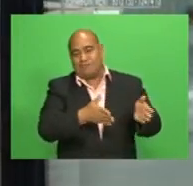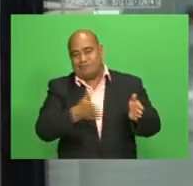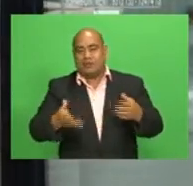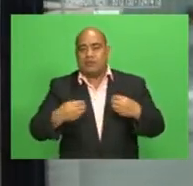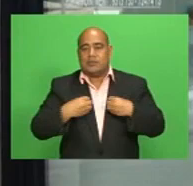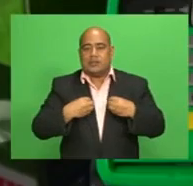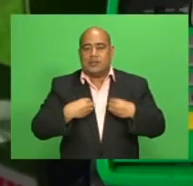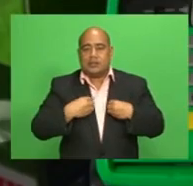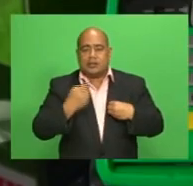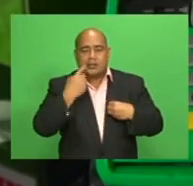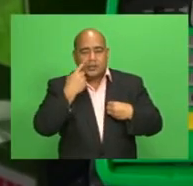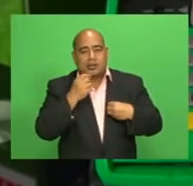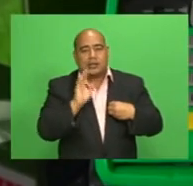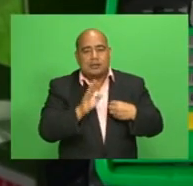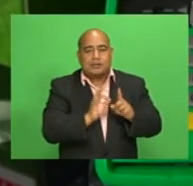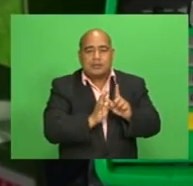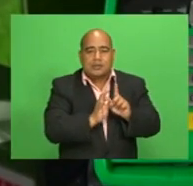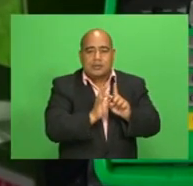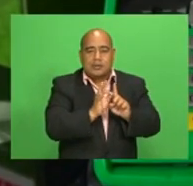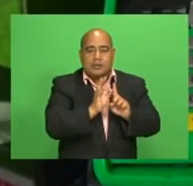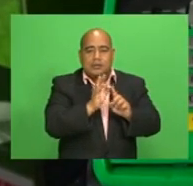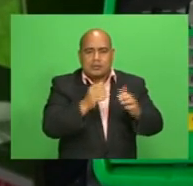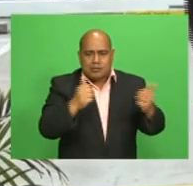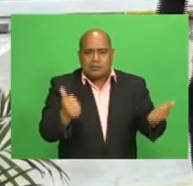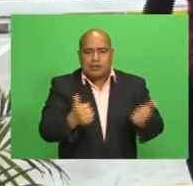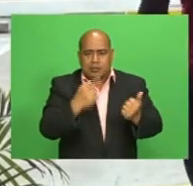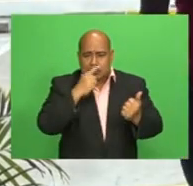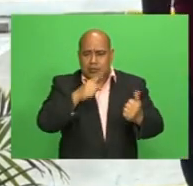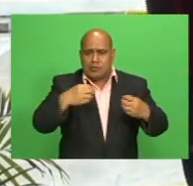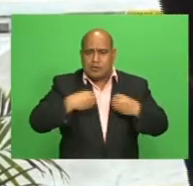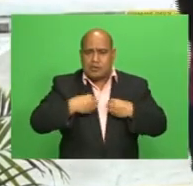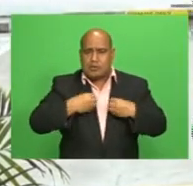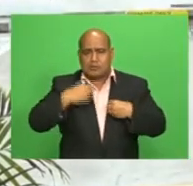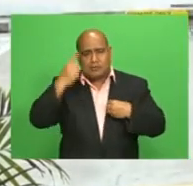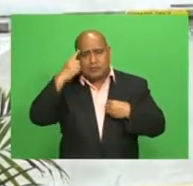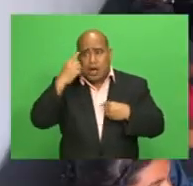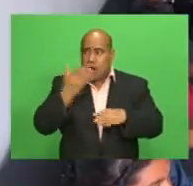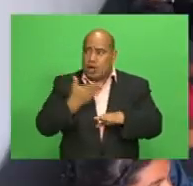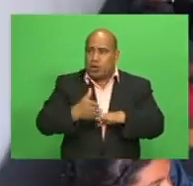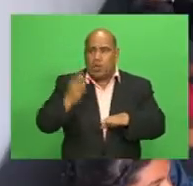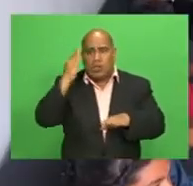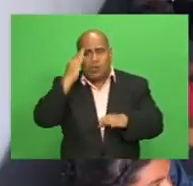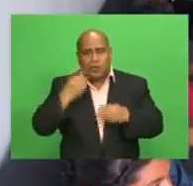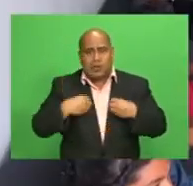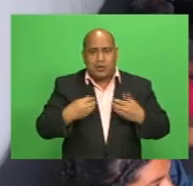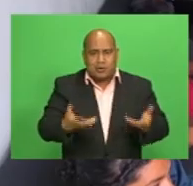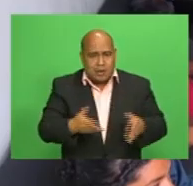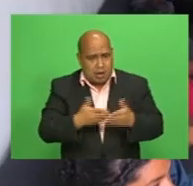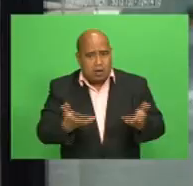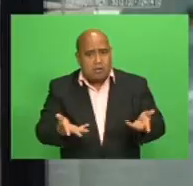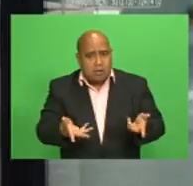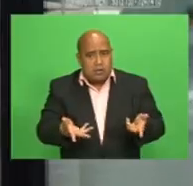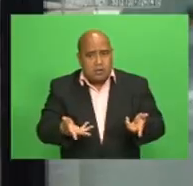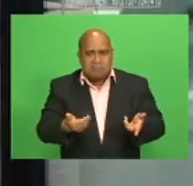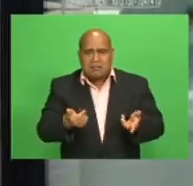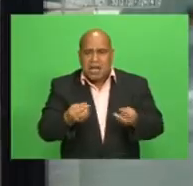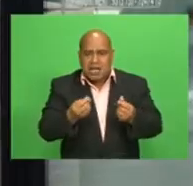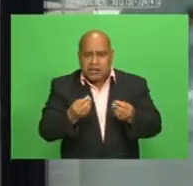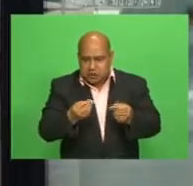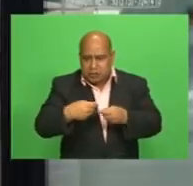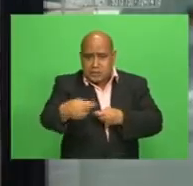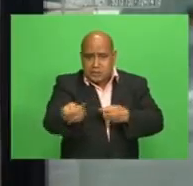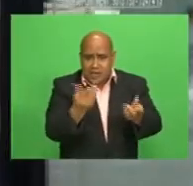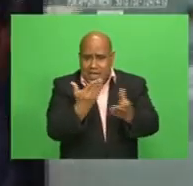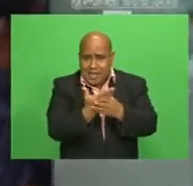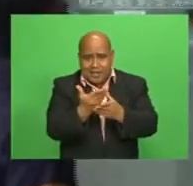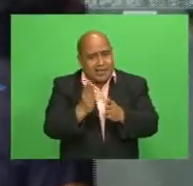lot of businesses thought of a new way of doing business, and they wanted to go cashless as customers could